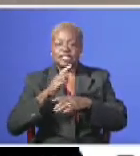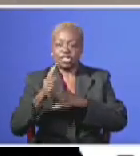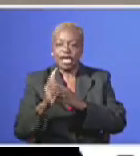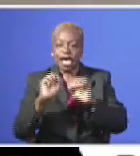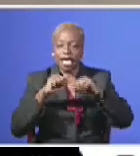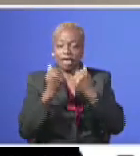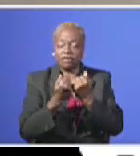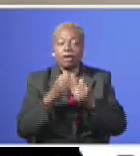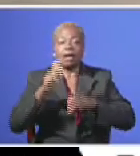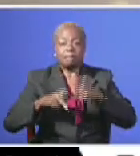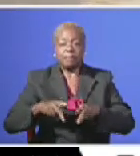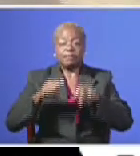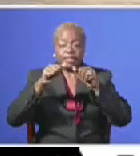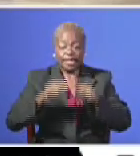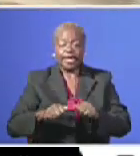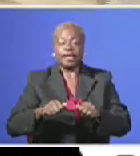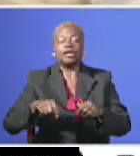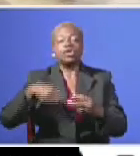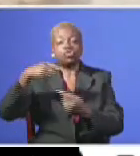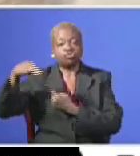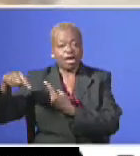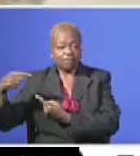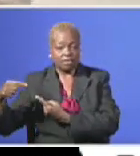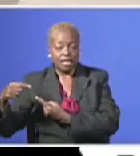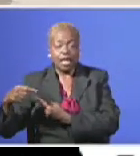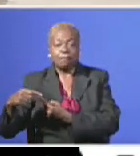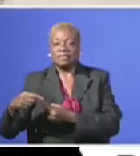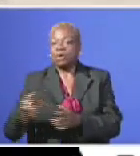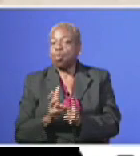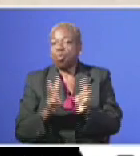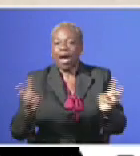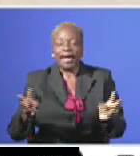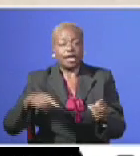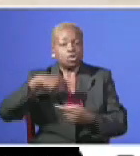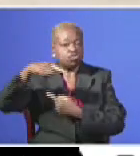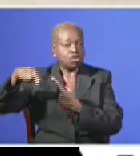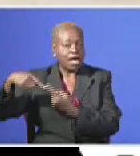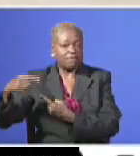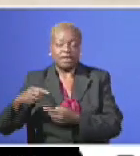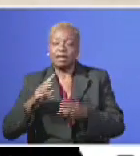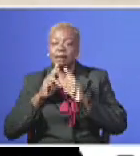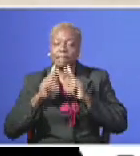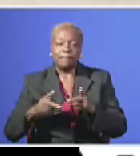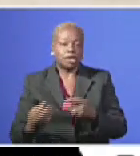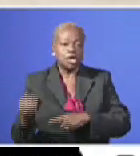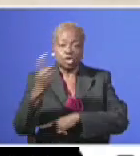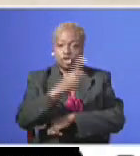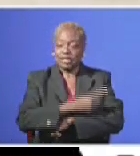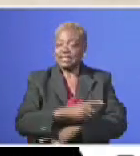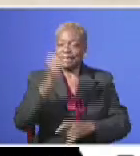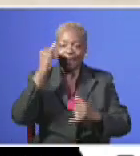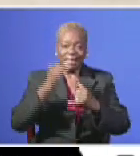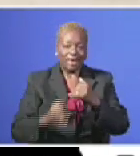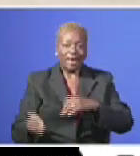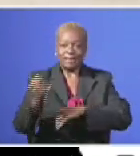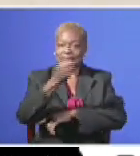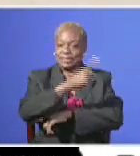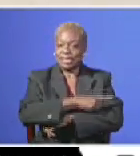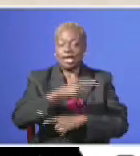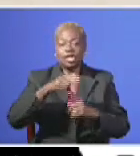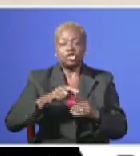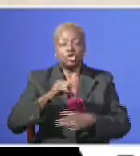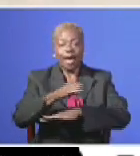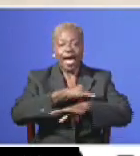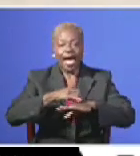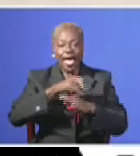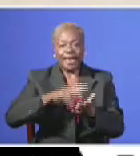travel within those respective islands. But as far as the wider traveling public, today would be the last day to island hop.